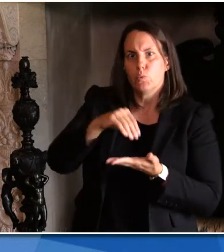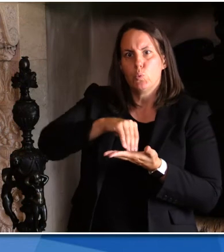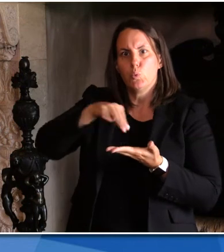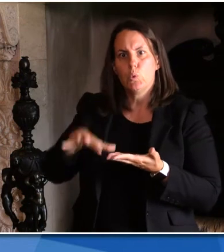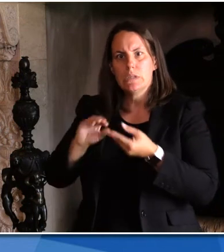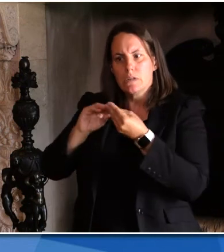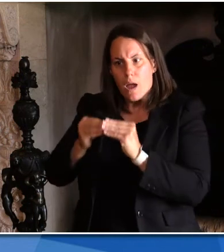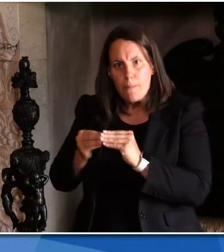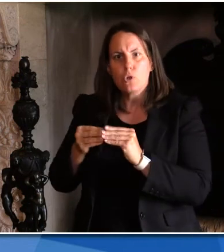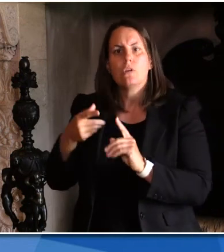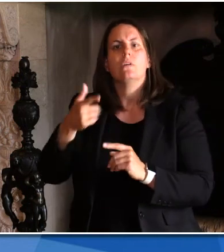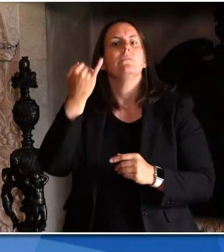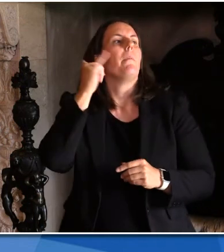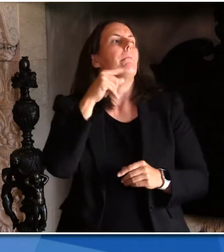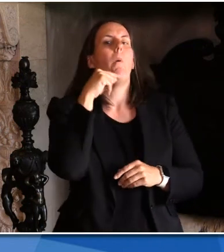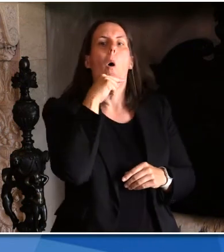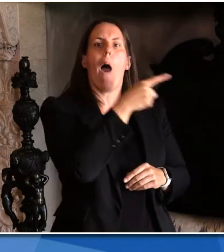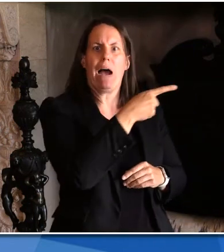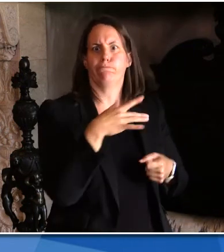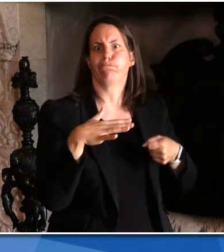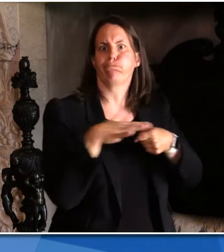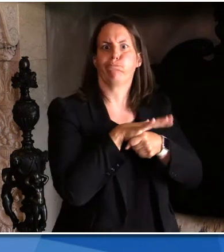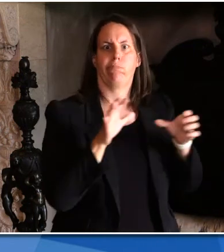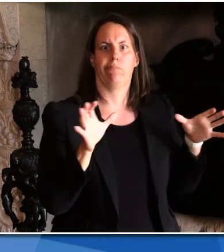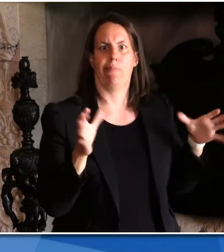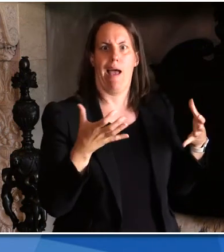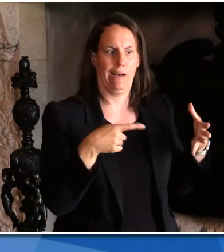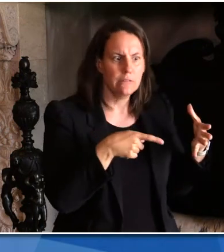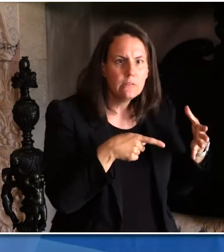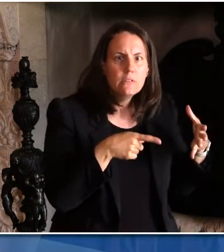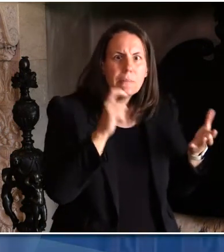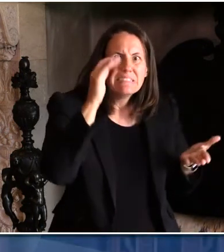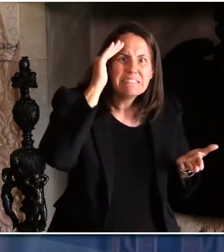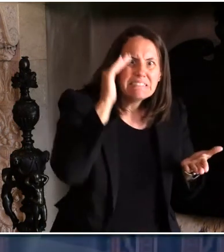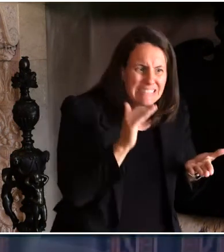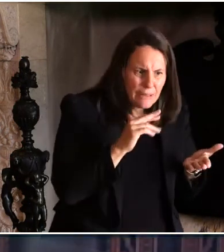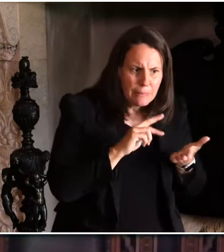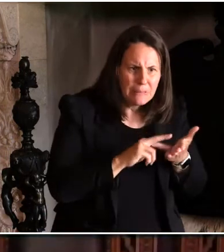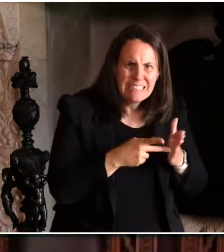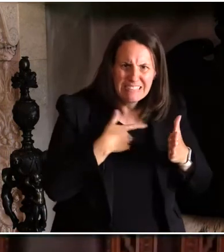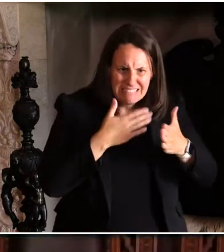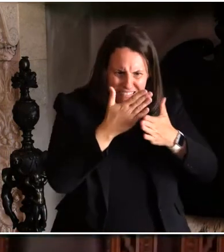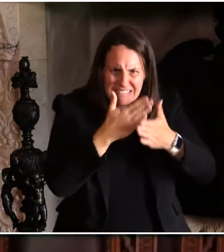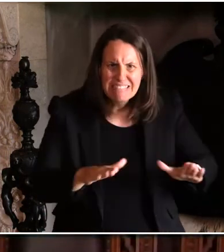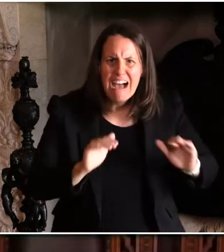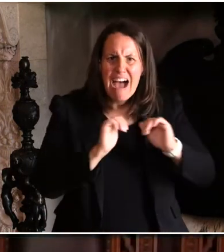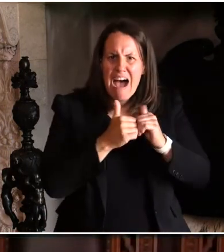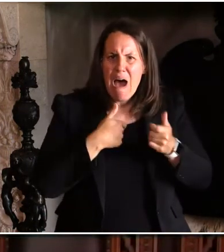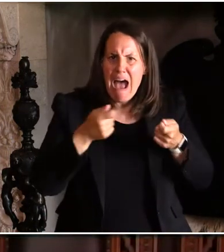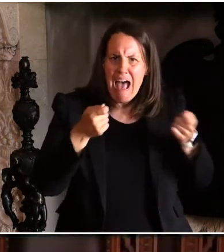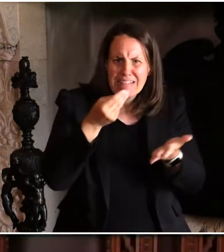lots of state support to be able to achieve the safety with COVID-19. Sure, and again, there are